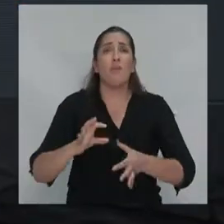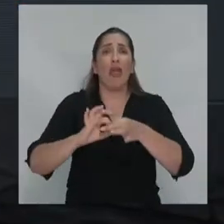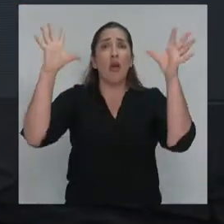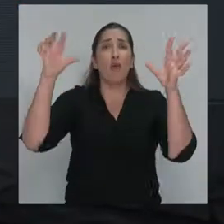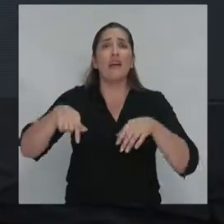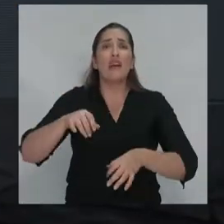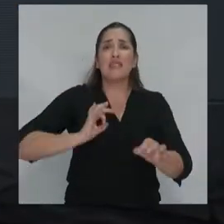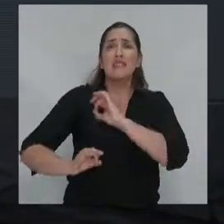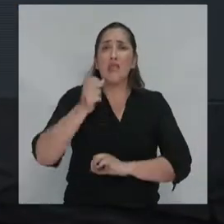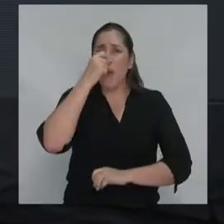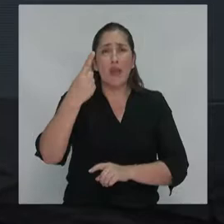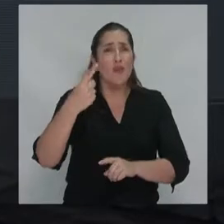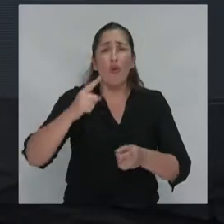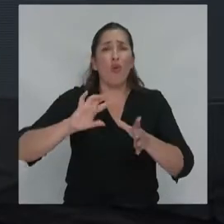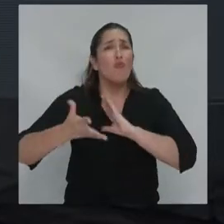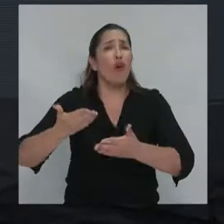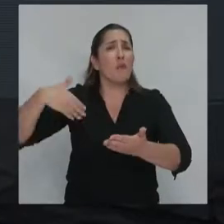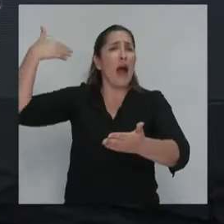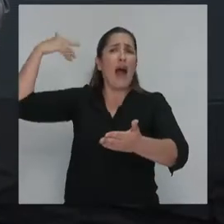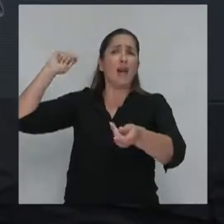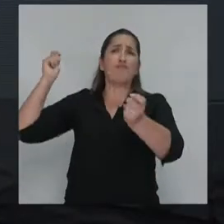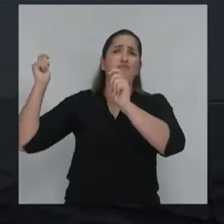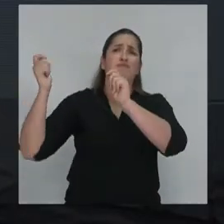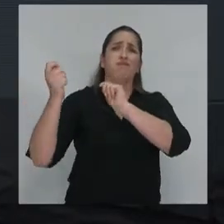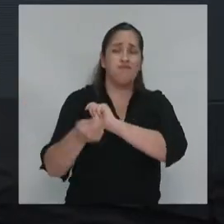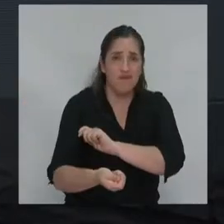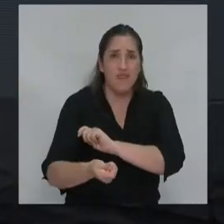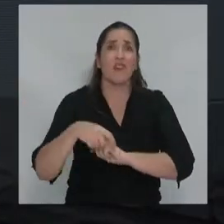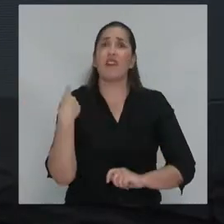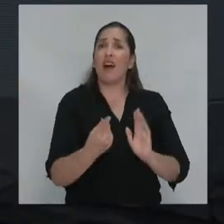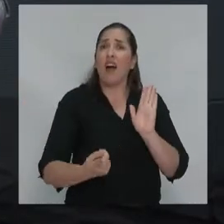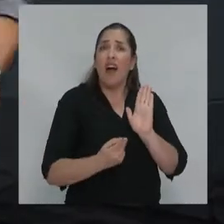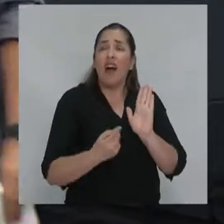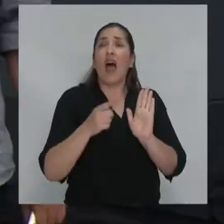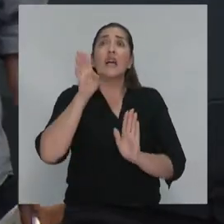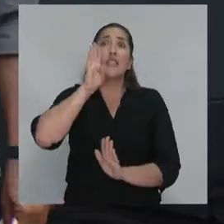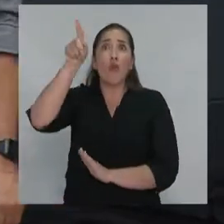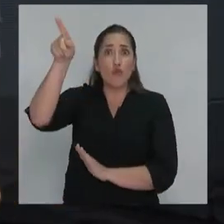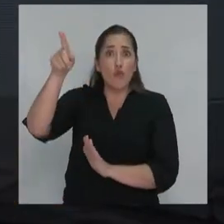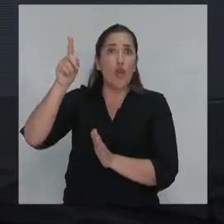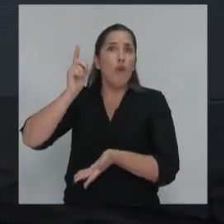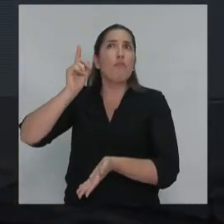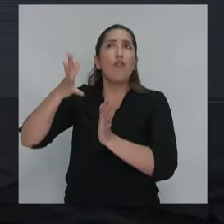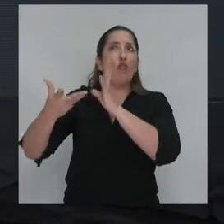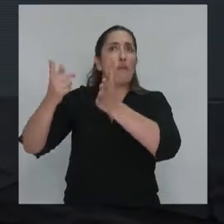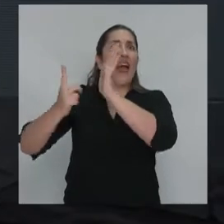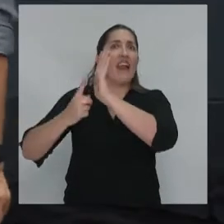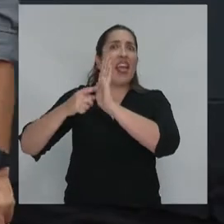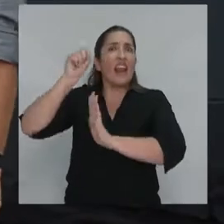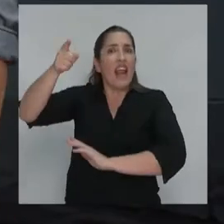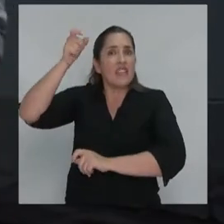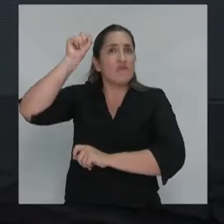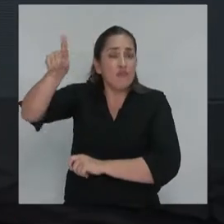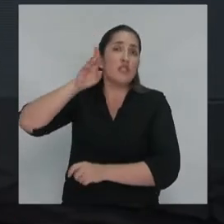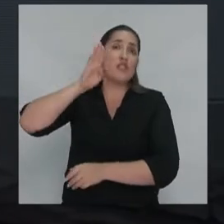all share in this room with rules like we have in the United States. Christina said yesterday the judiciary. The